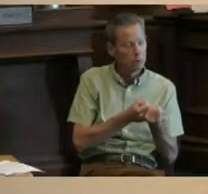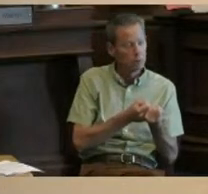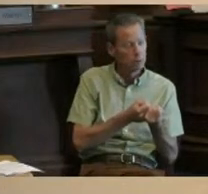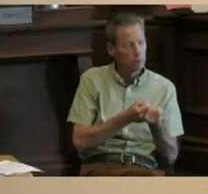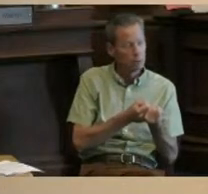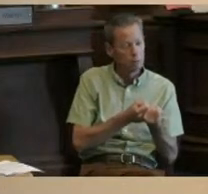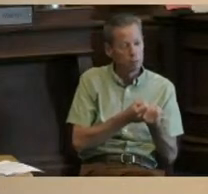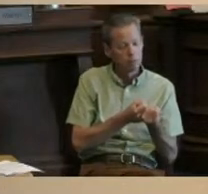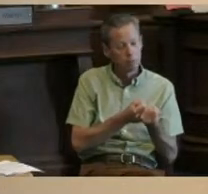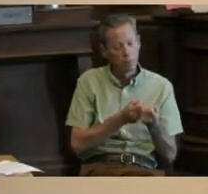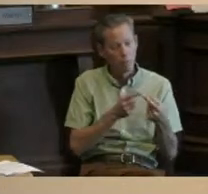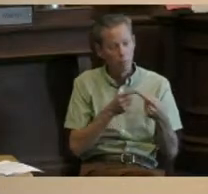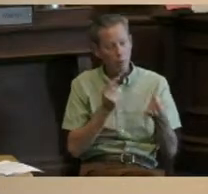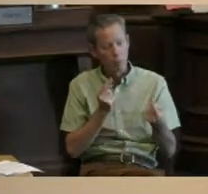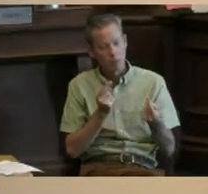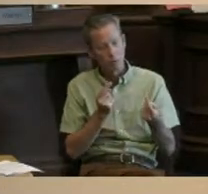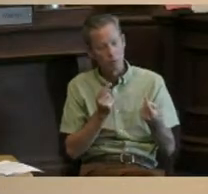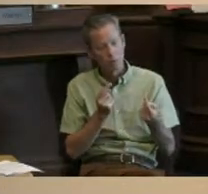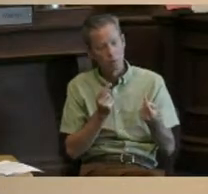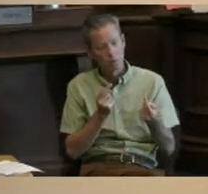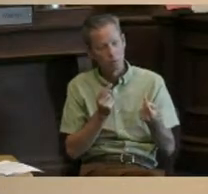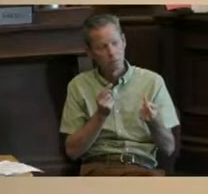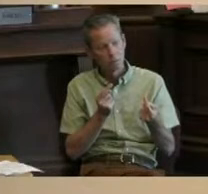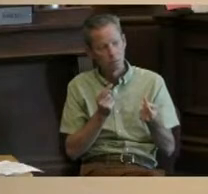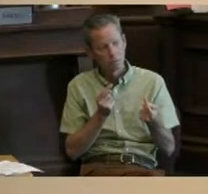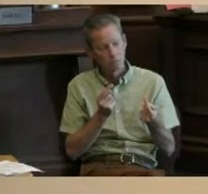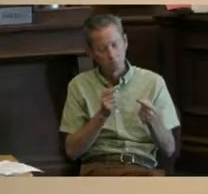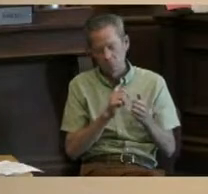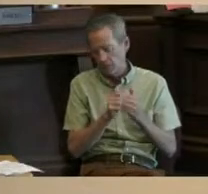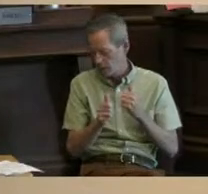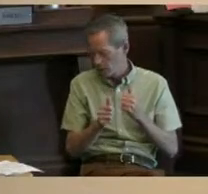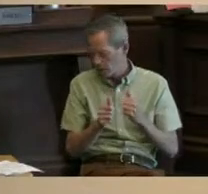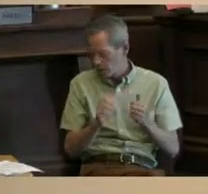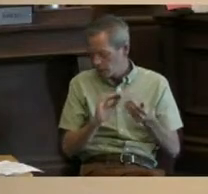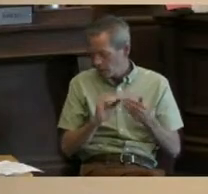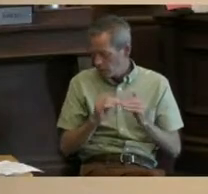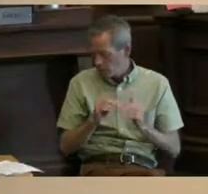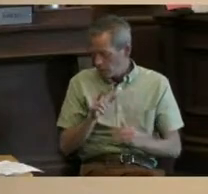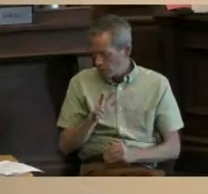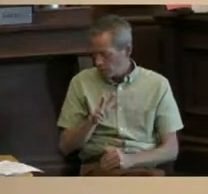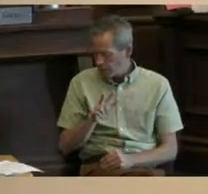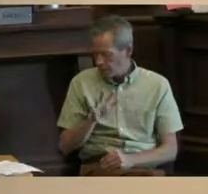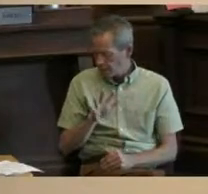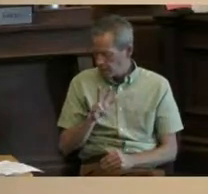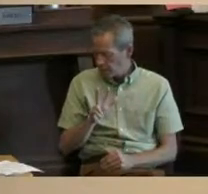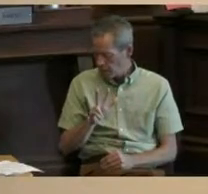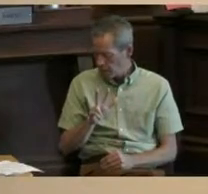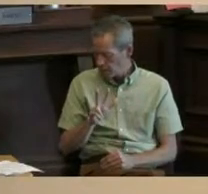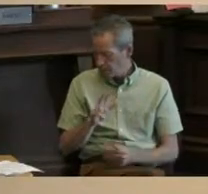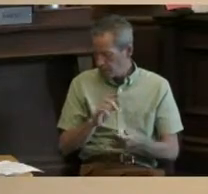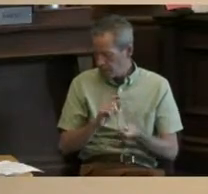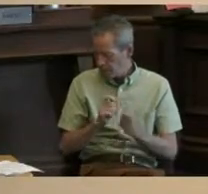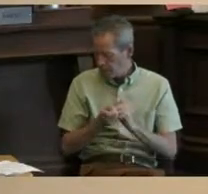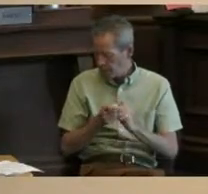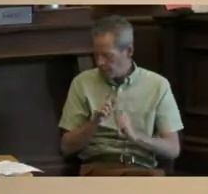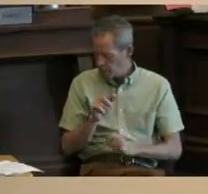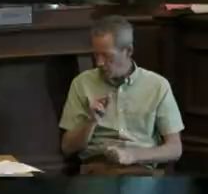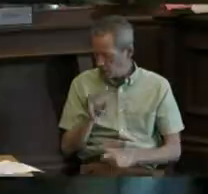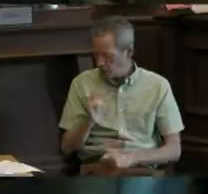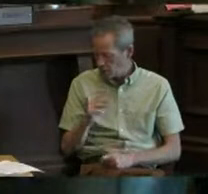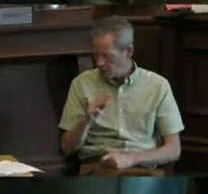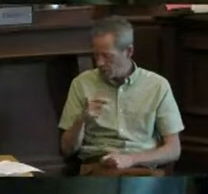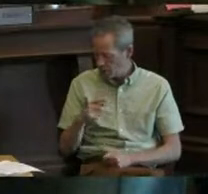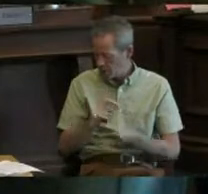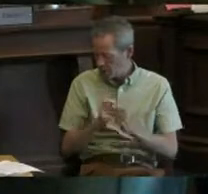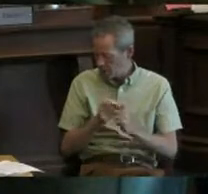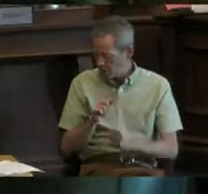aye. Aye. All opposed, please say nay. Introductory passes. Introductory number 353, amending the zoning map by changing the